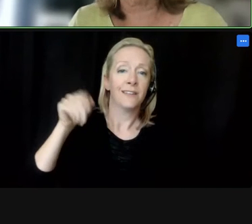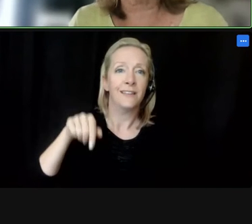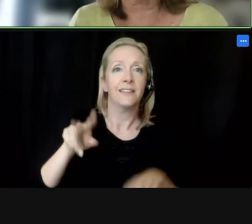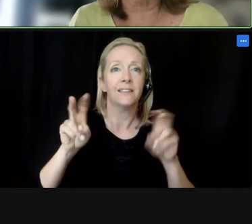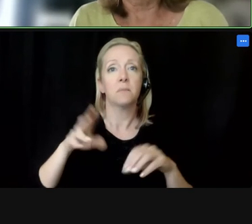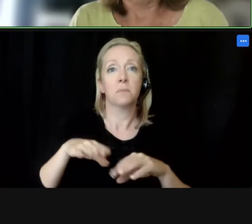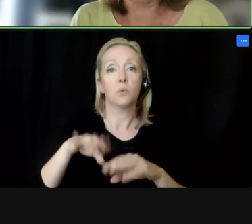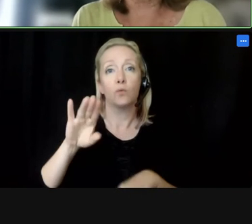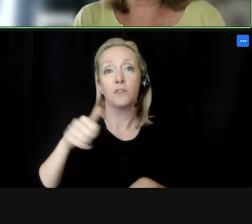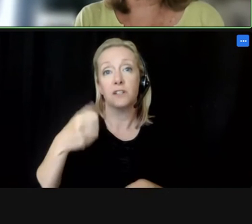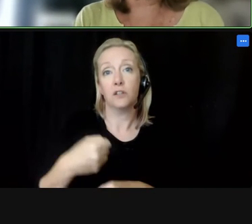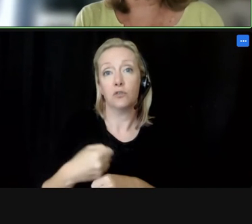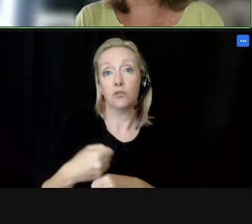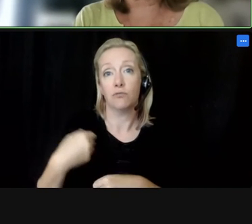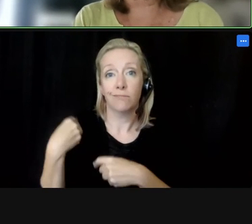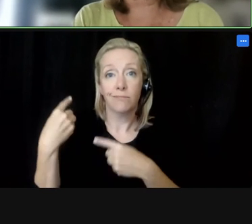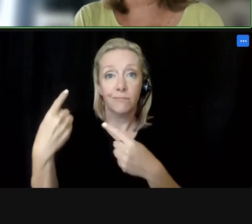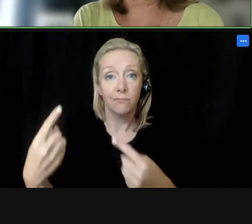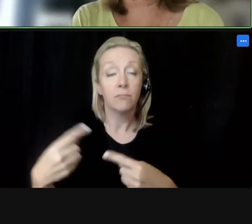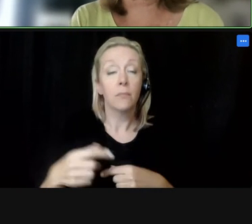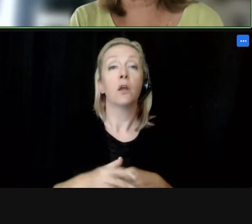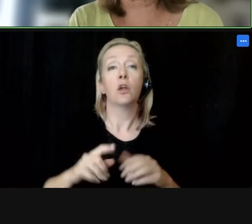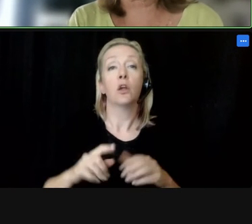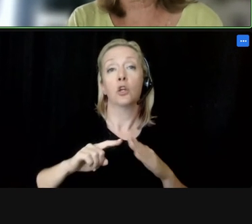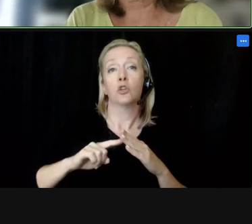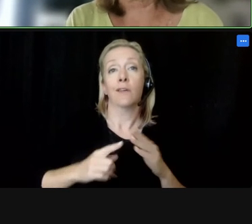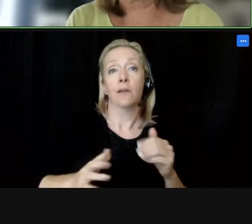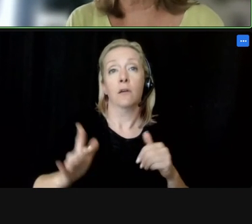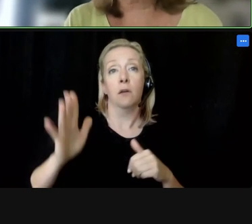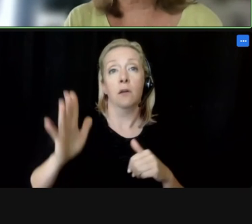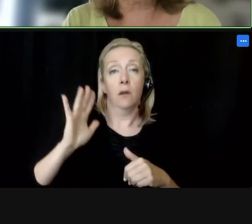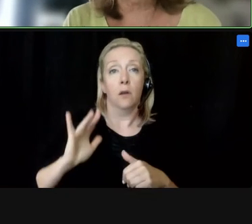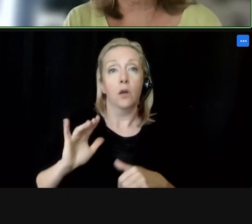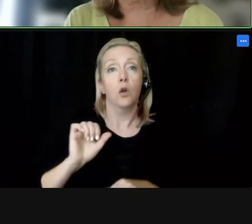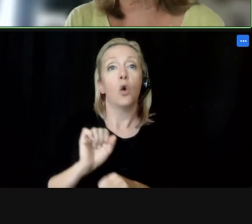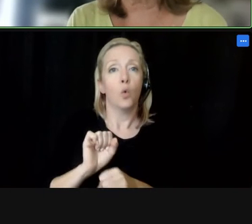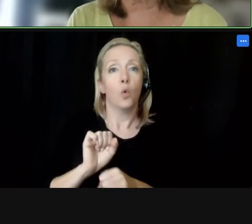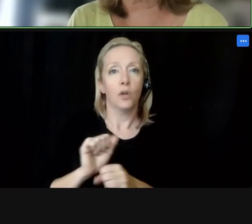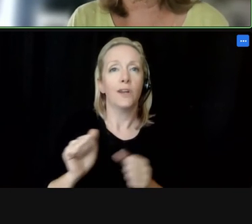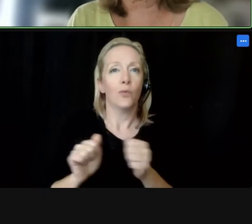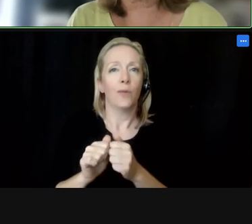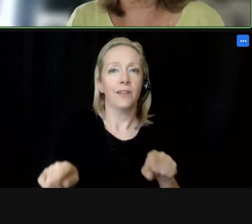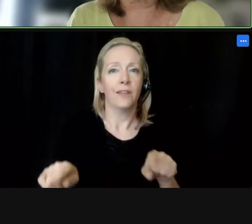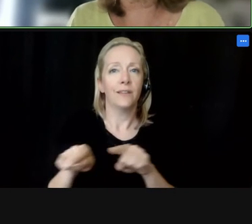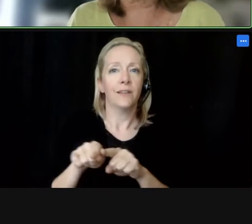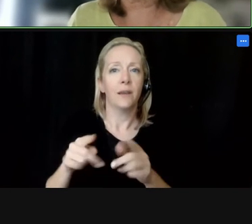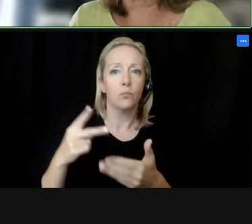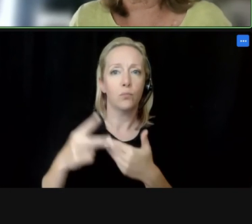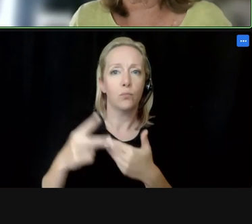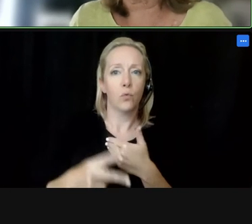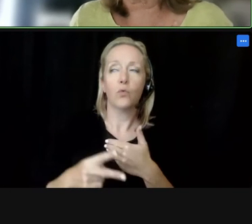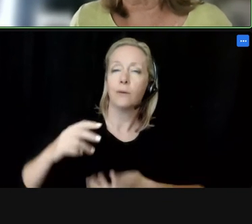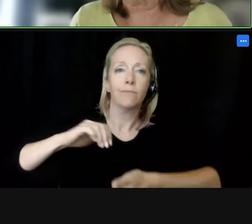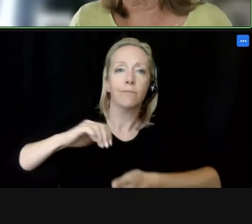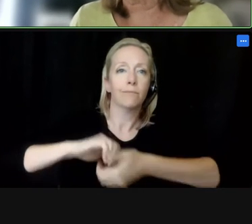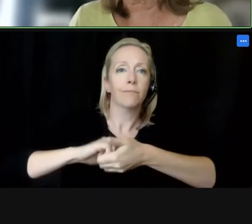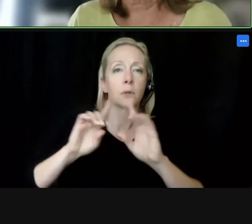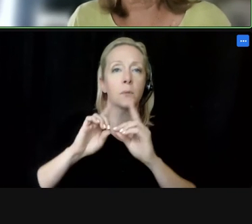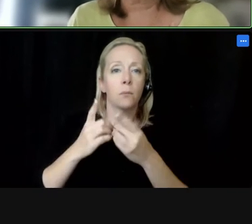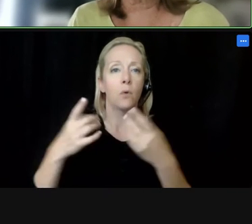10 years, and it started when I was working through the SNCC program with the Department of Health